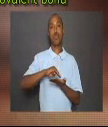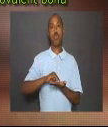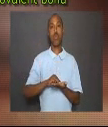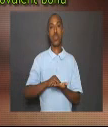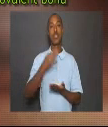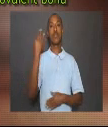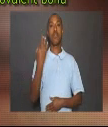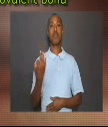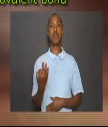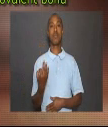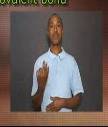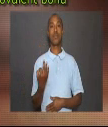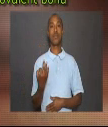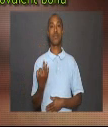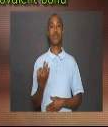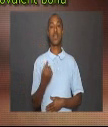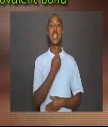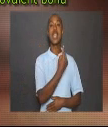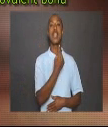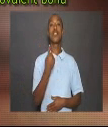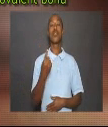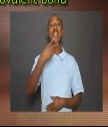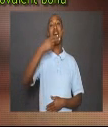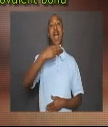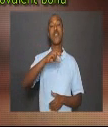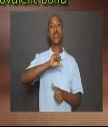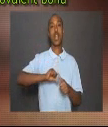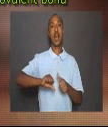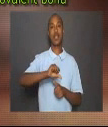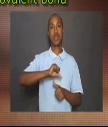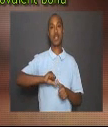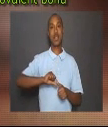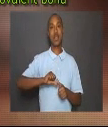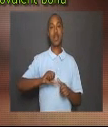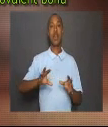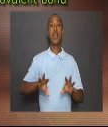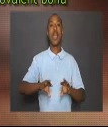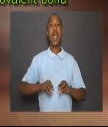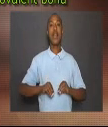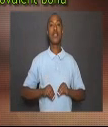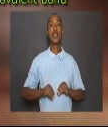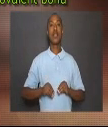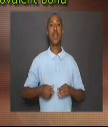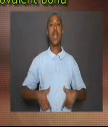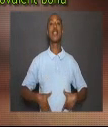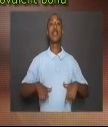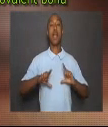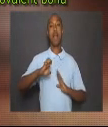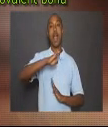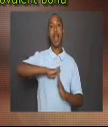molecule is formed, each of the hydrogen atoms gains the stable